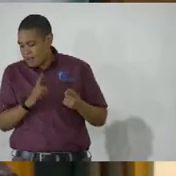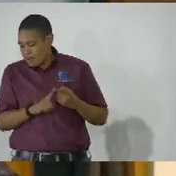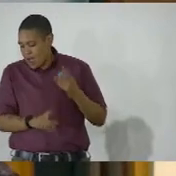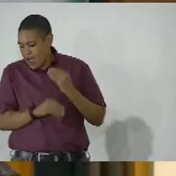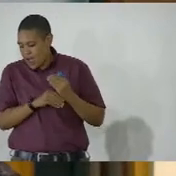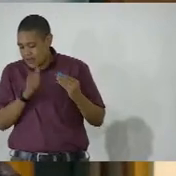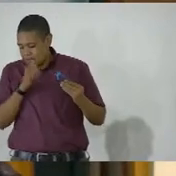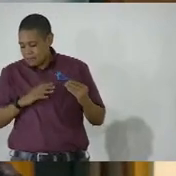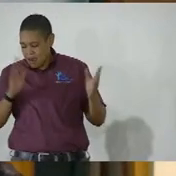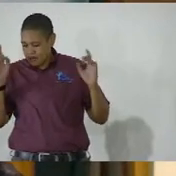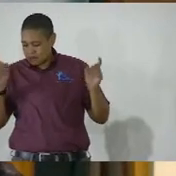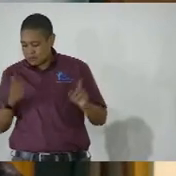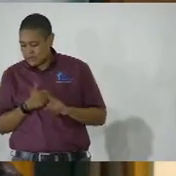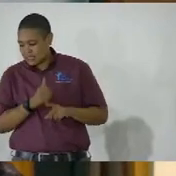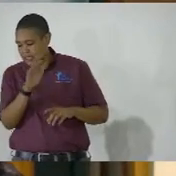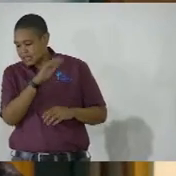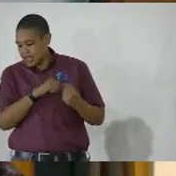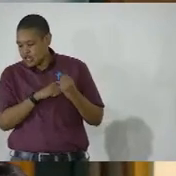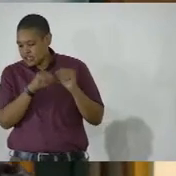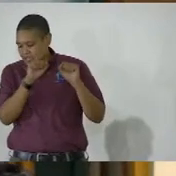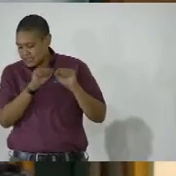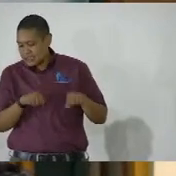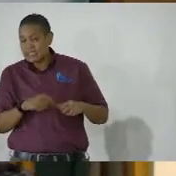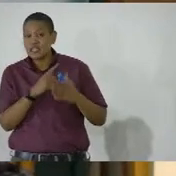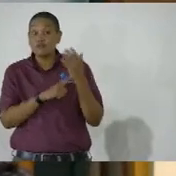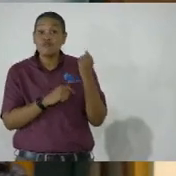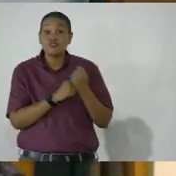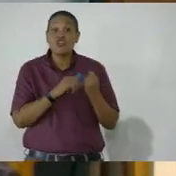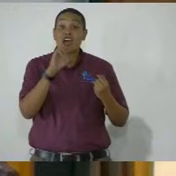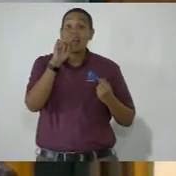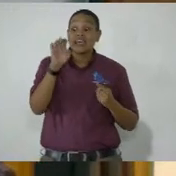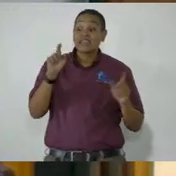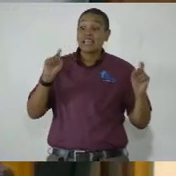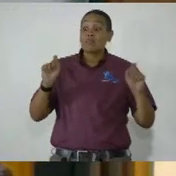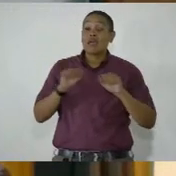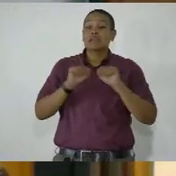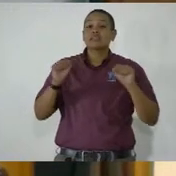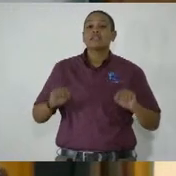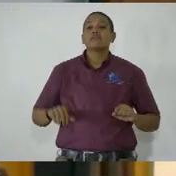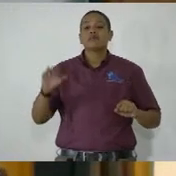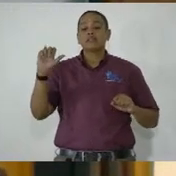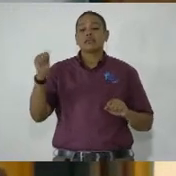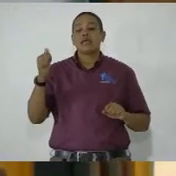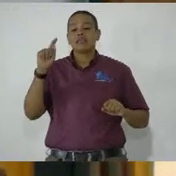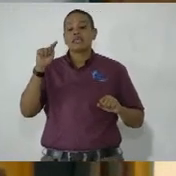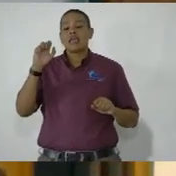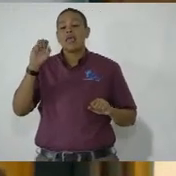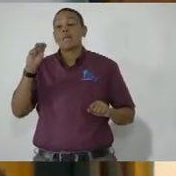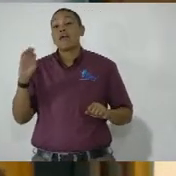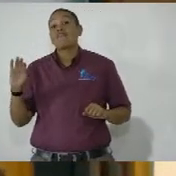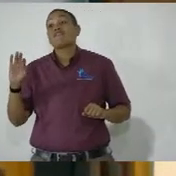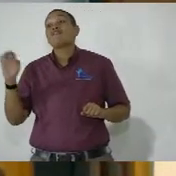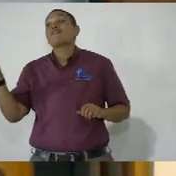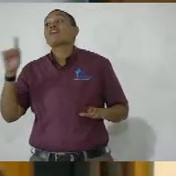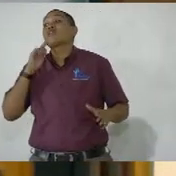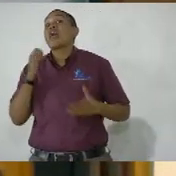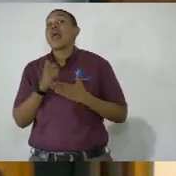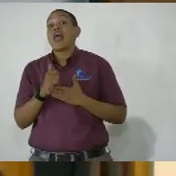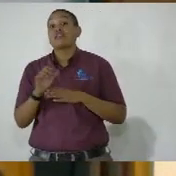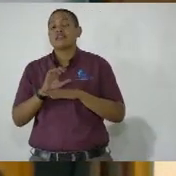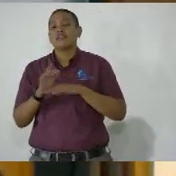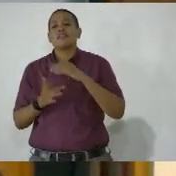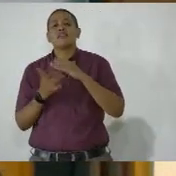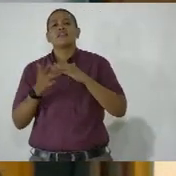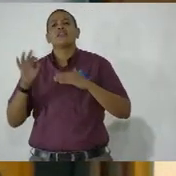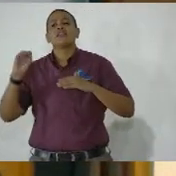Speaker, their system, Trust and Estate Management System, the TEMS, T-E-M-S, helped to digitize 90%